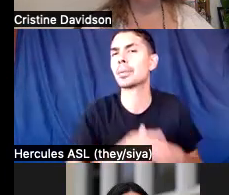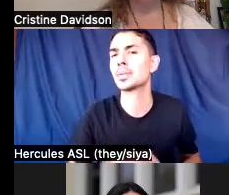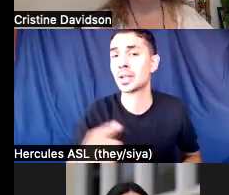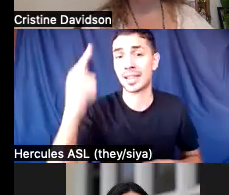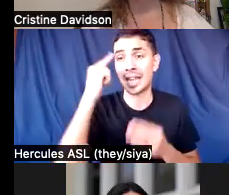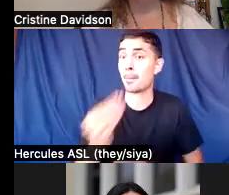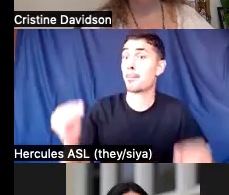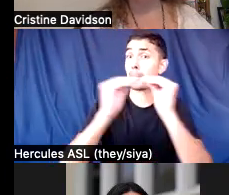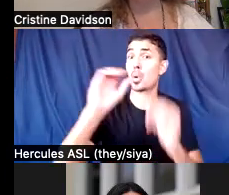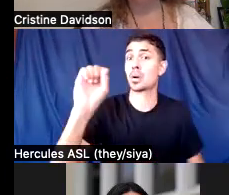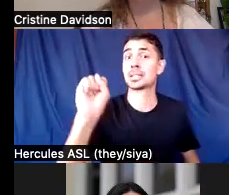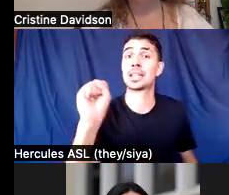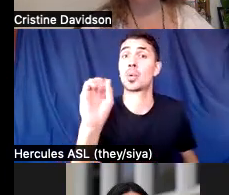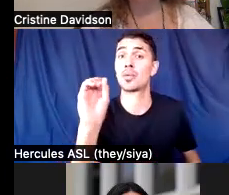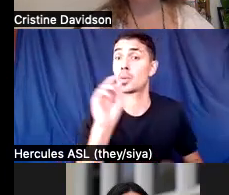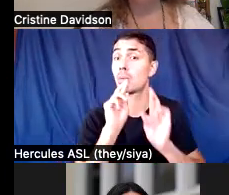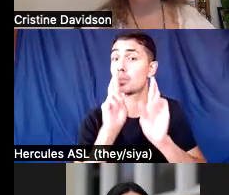Yay, nay? Yeah.